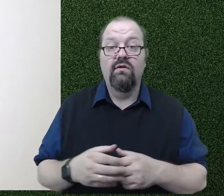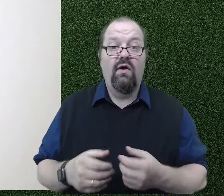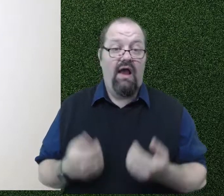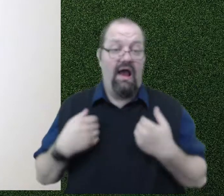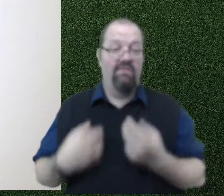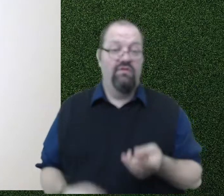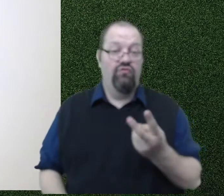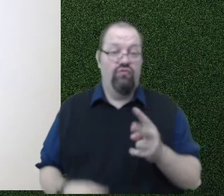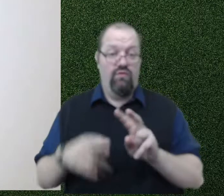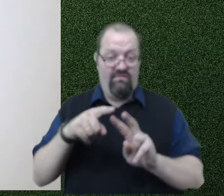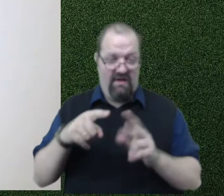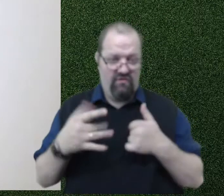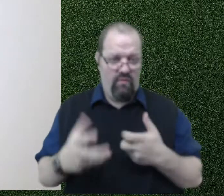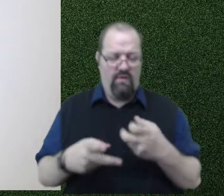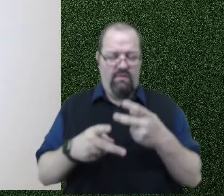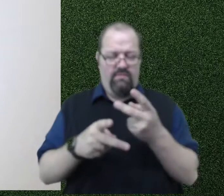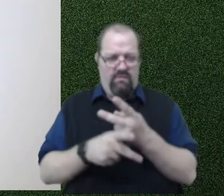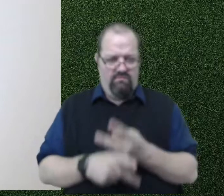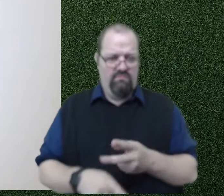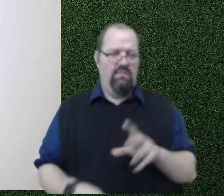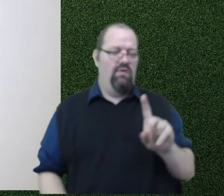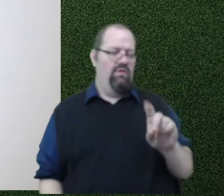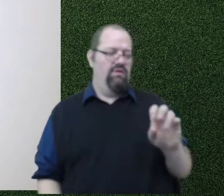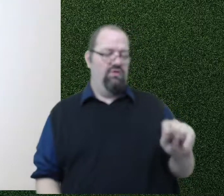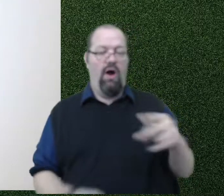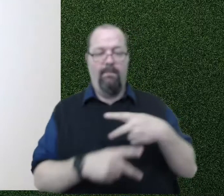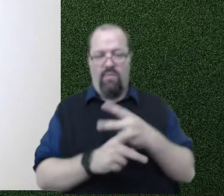compute the dot product.